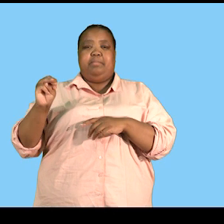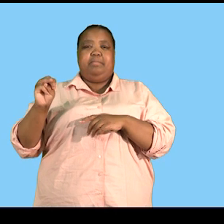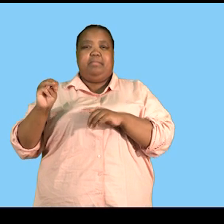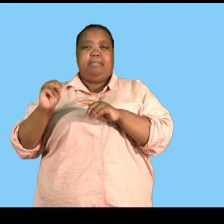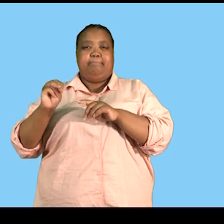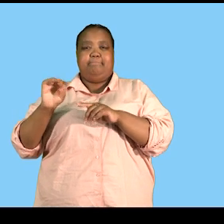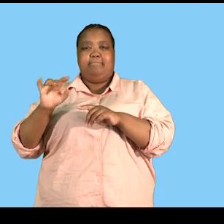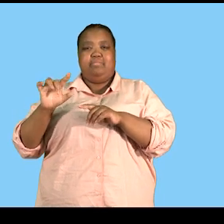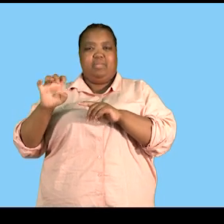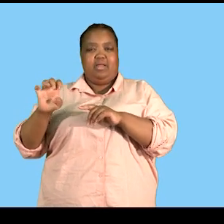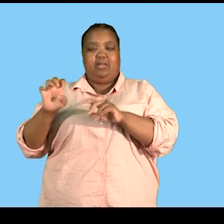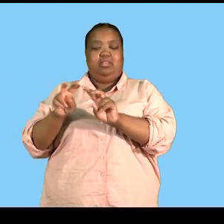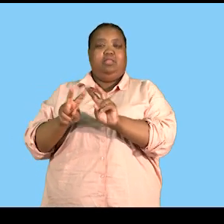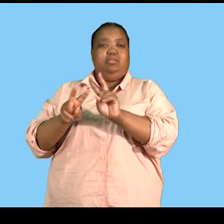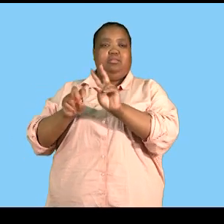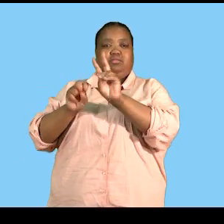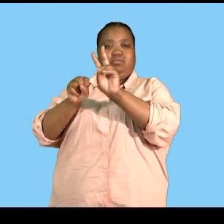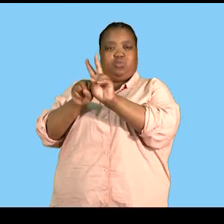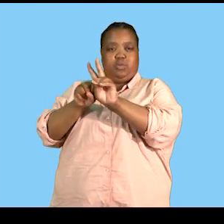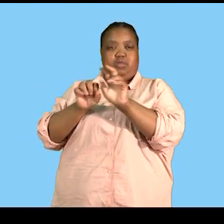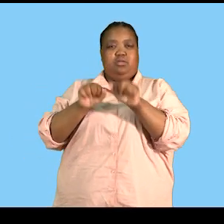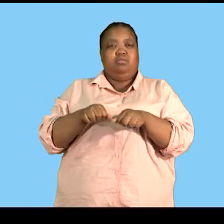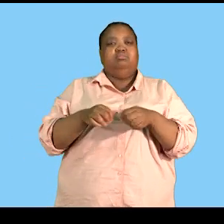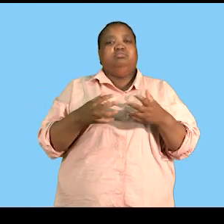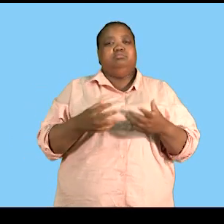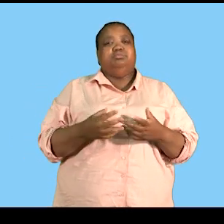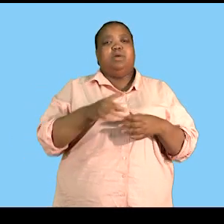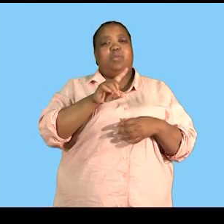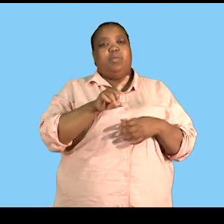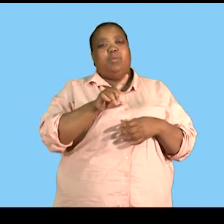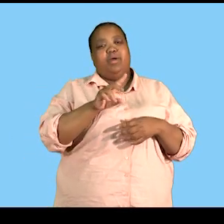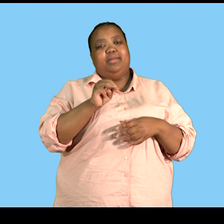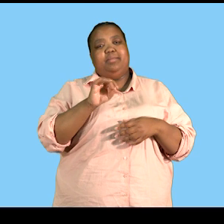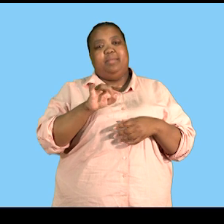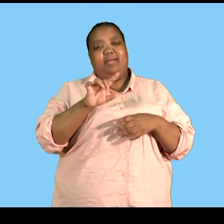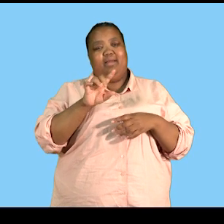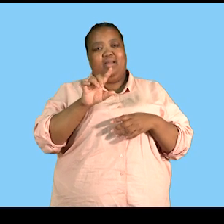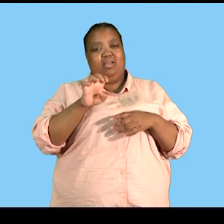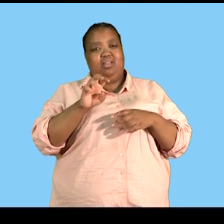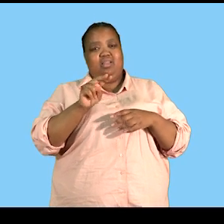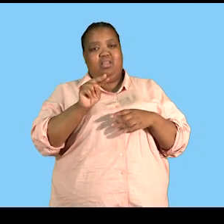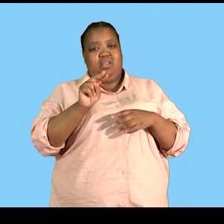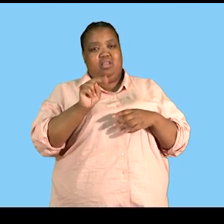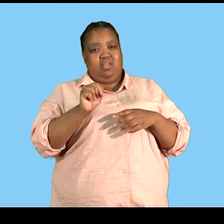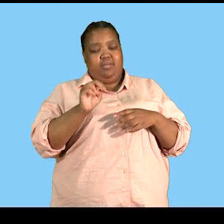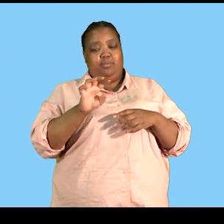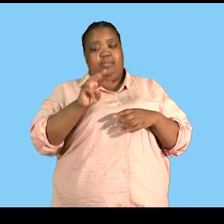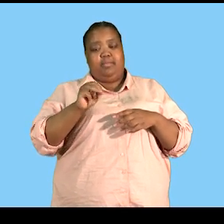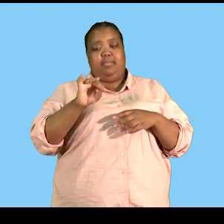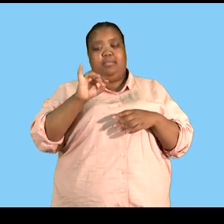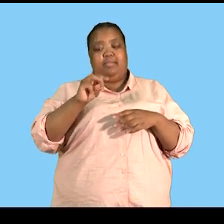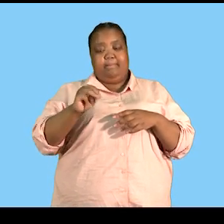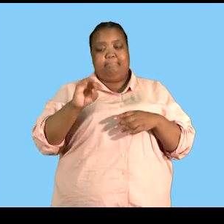squared and a mile is 1,6 kilometers. Just something that is